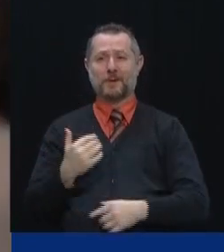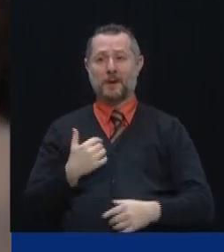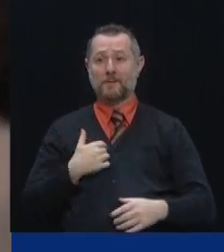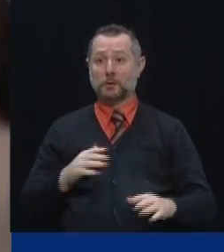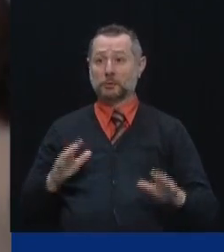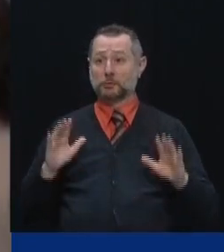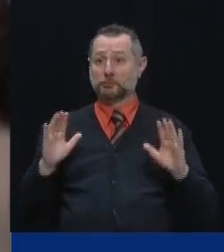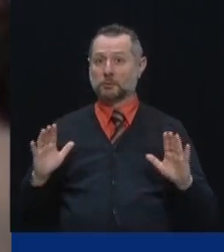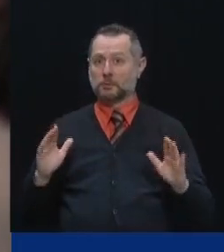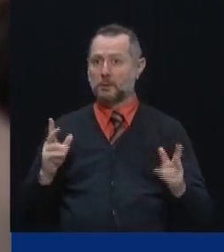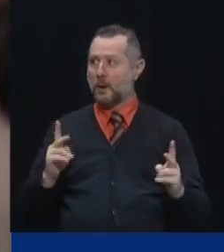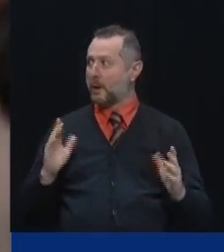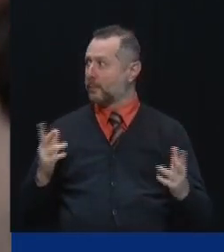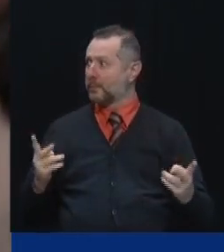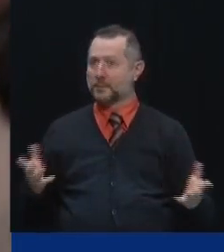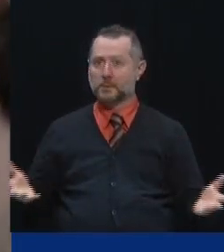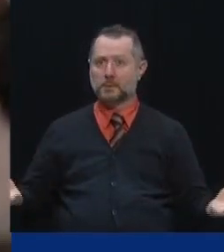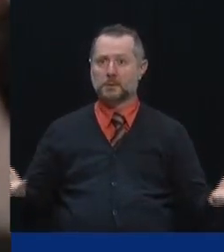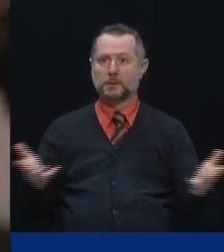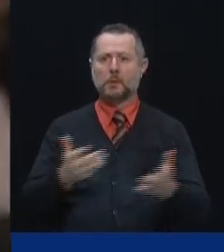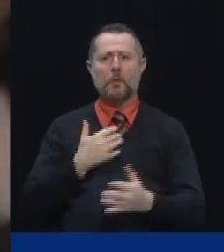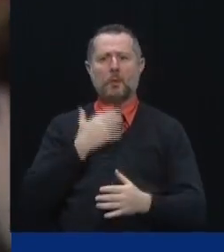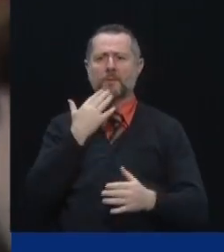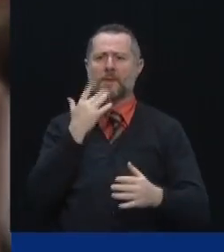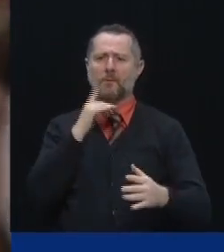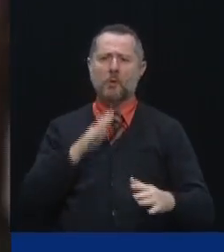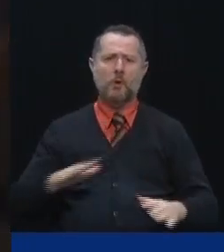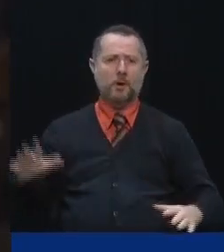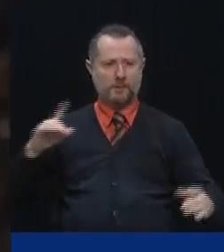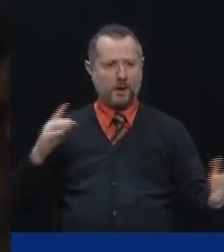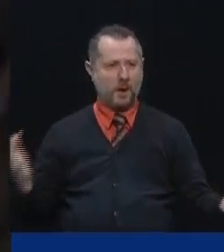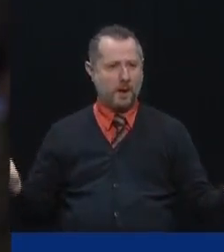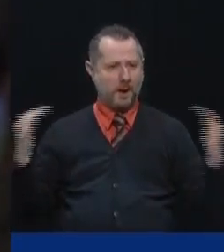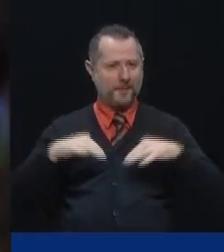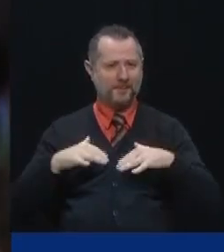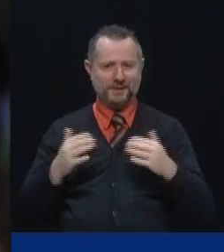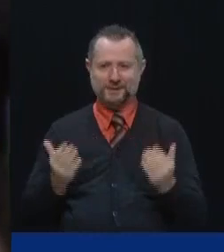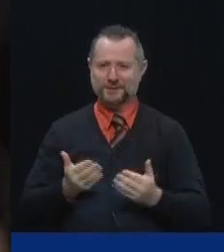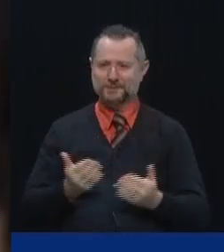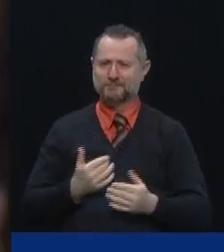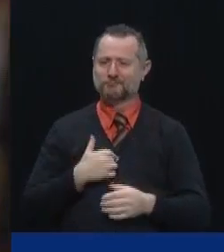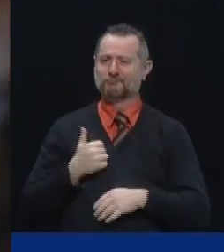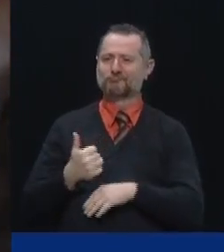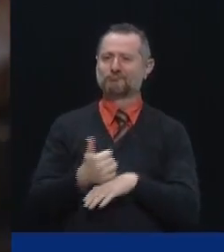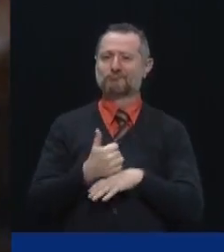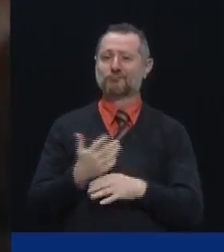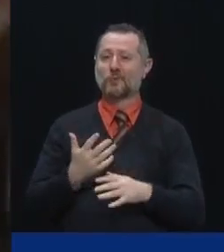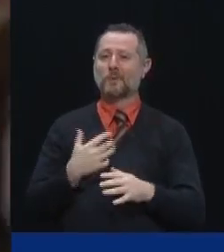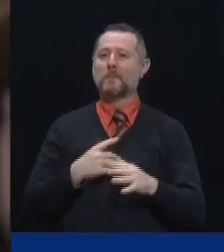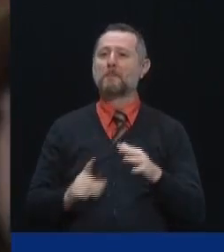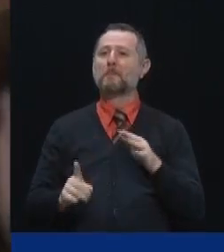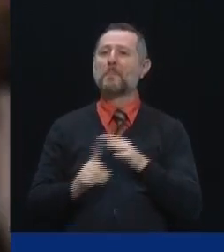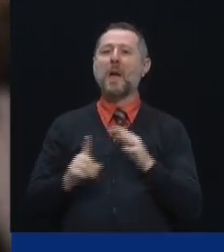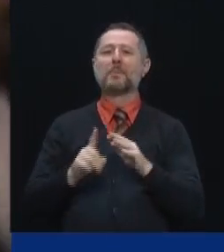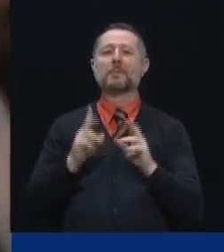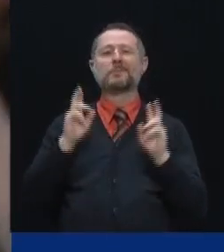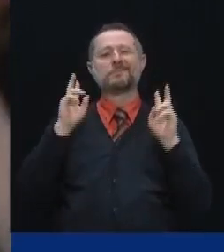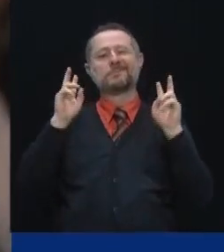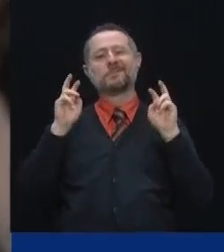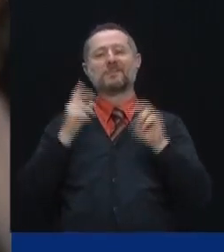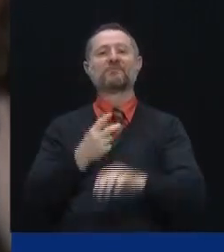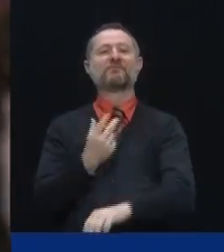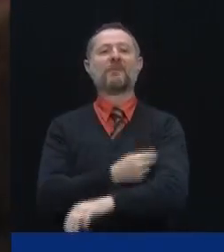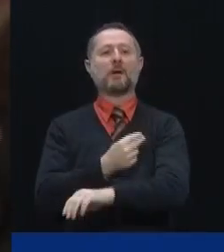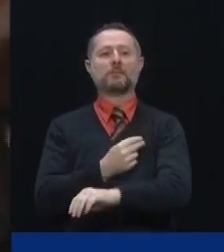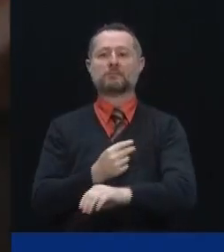here today. I want to thank everybody very much for coming. We're setting up a pop-up site right here in Rochdale Village, and we